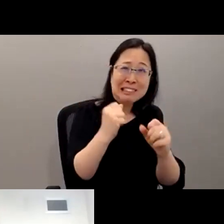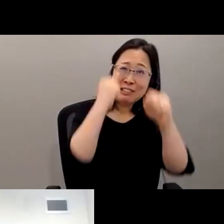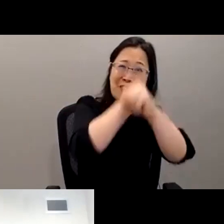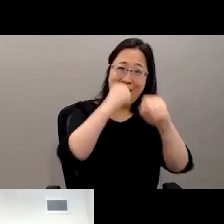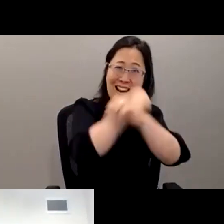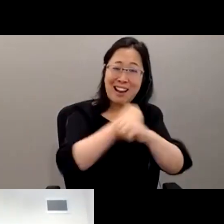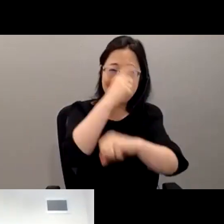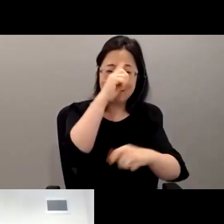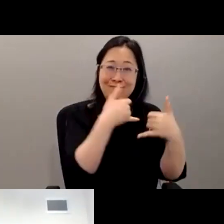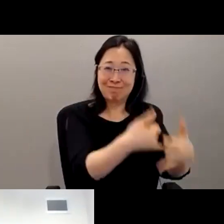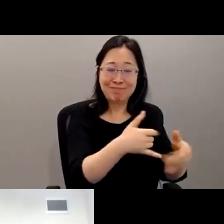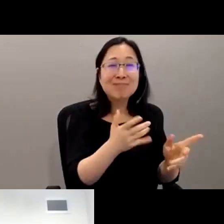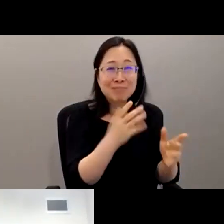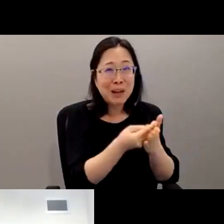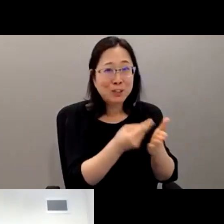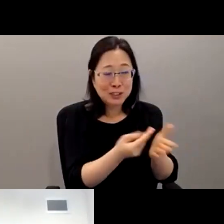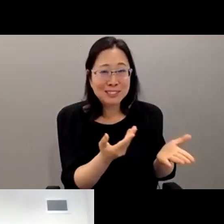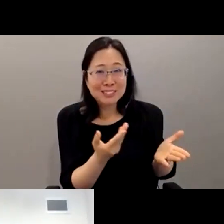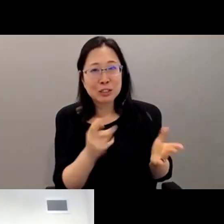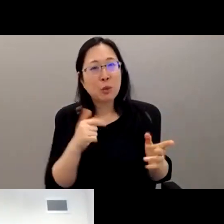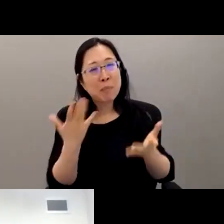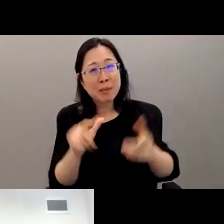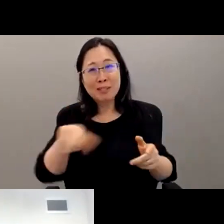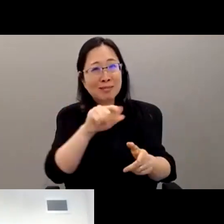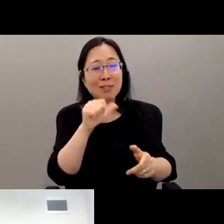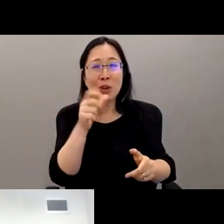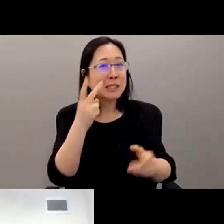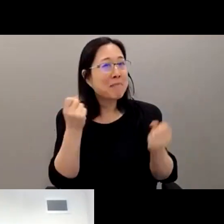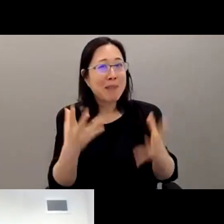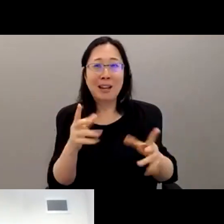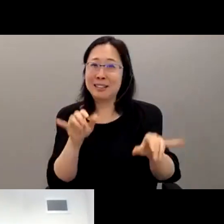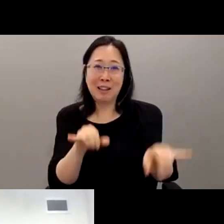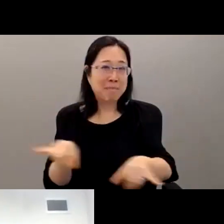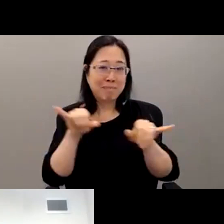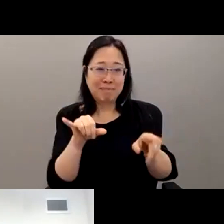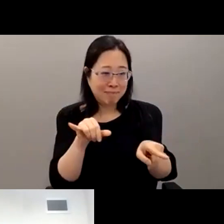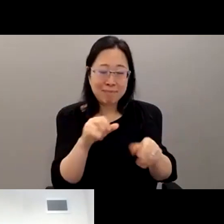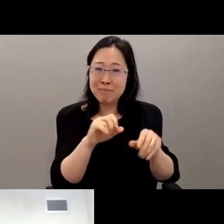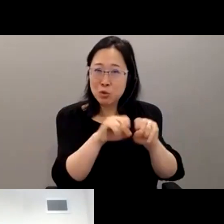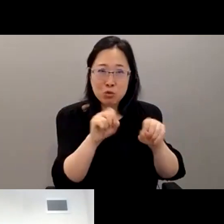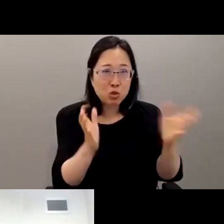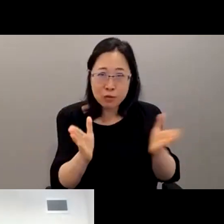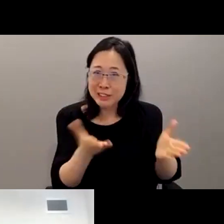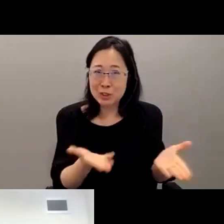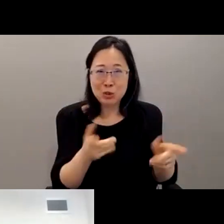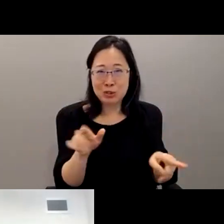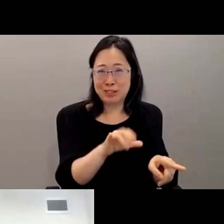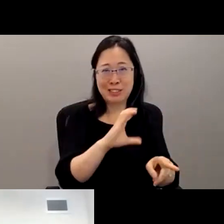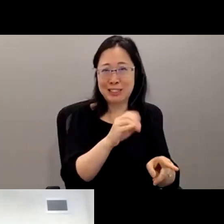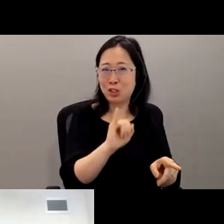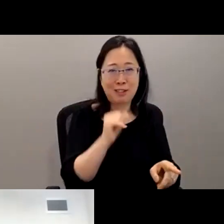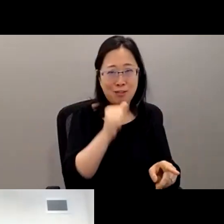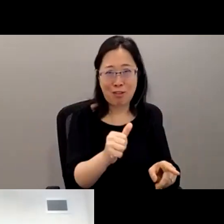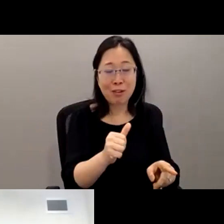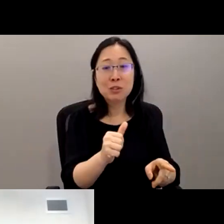services similar to ours throughout the country, as well as throughout Ontario. But yeah, I do